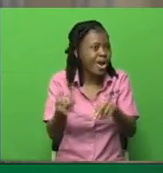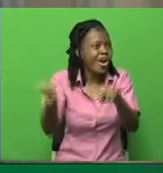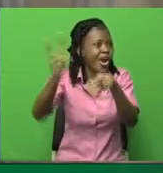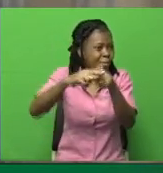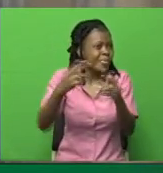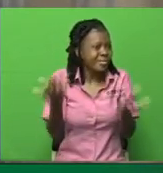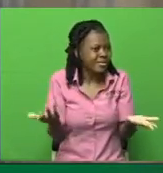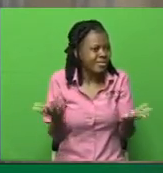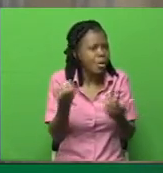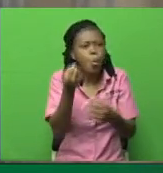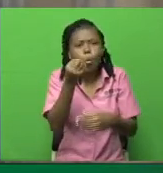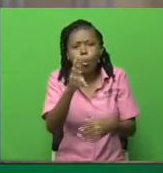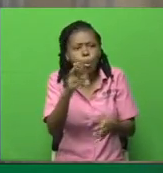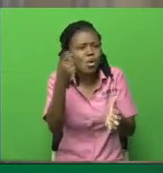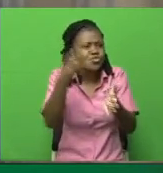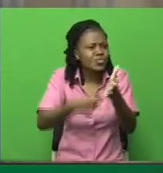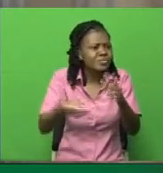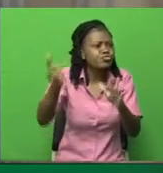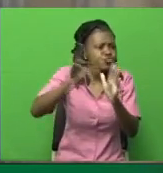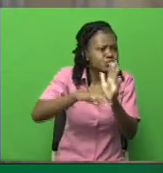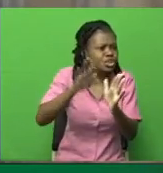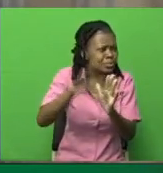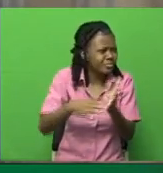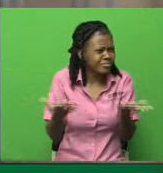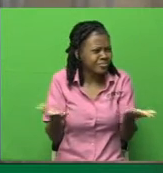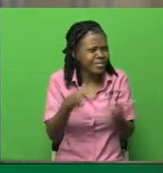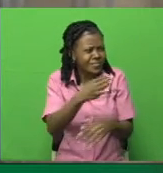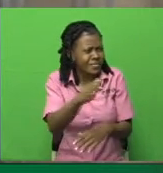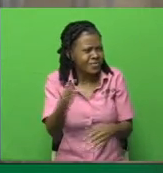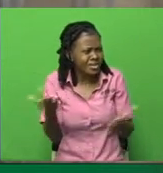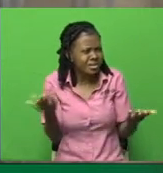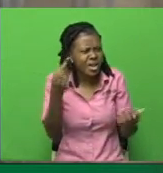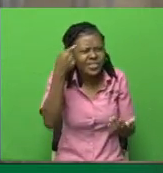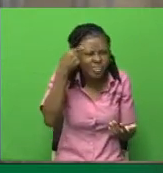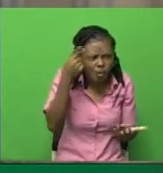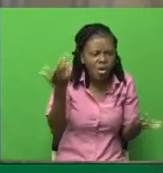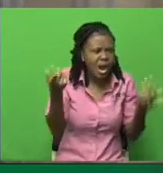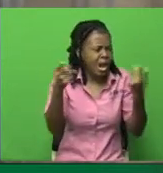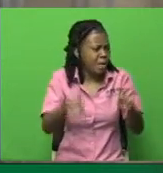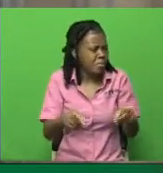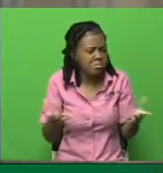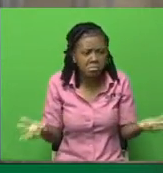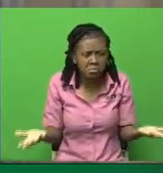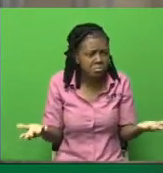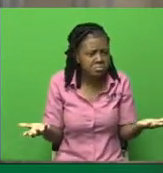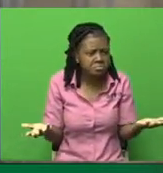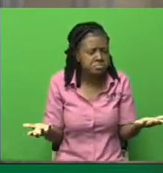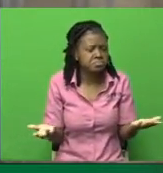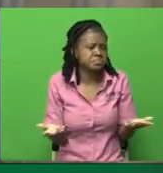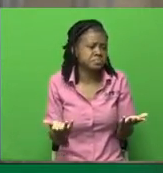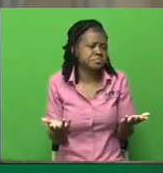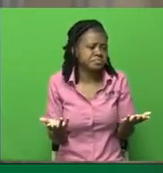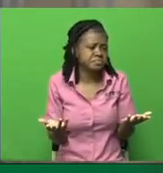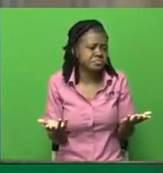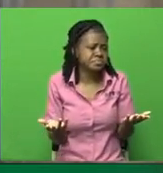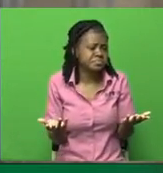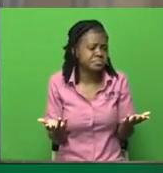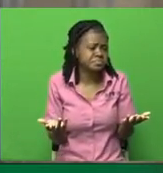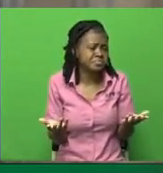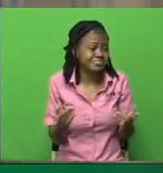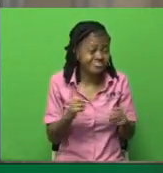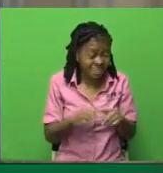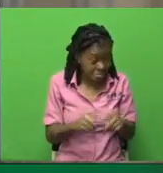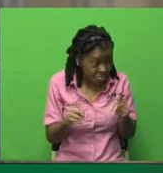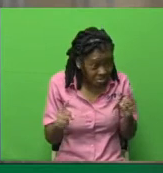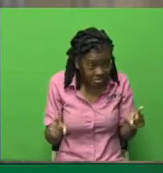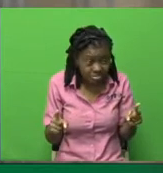of the severely constrictive policies government had instituted over the past 84 months like the rest